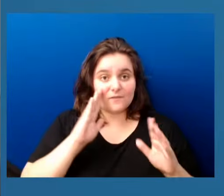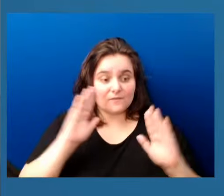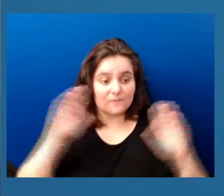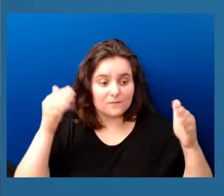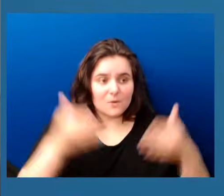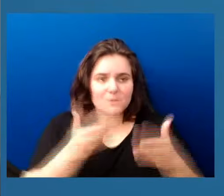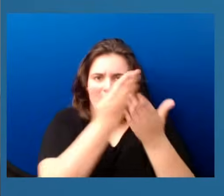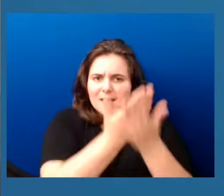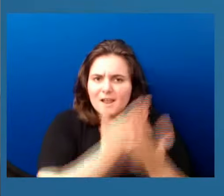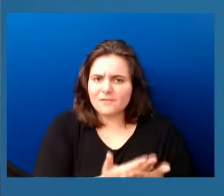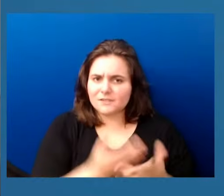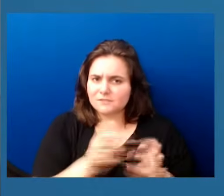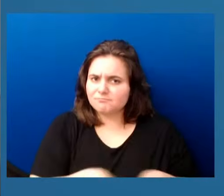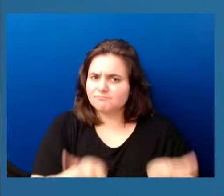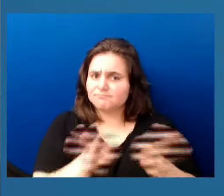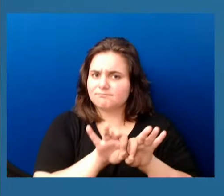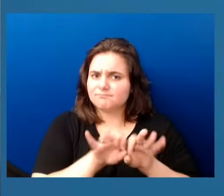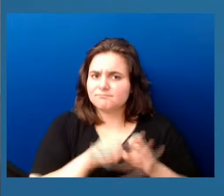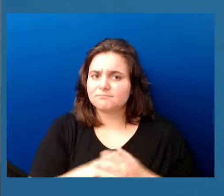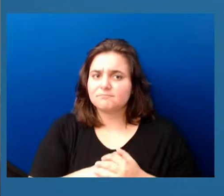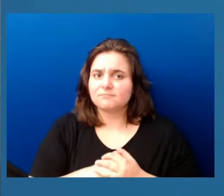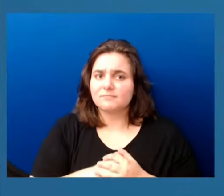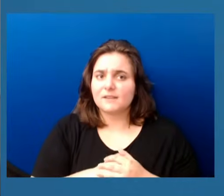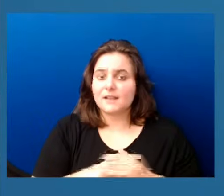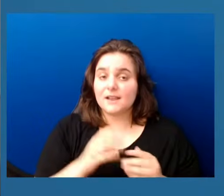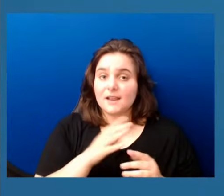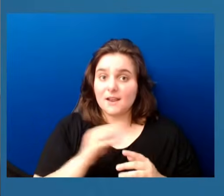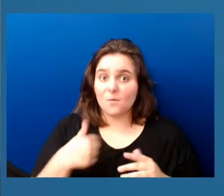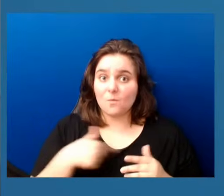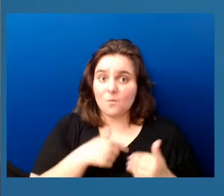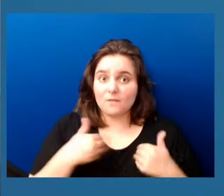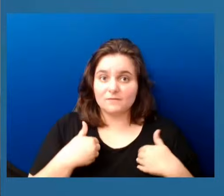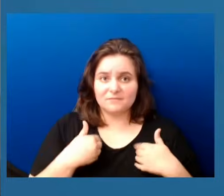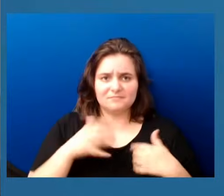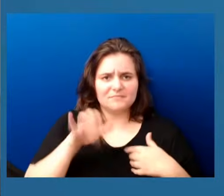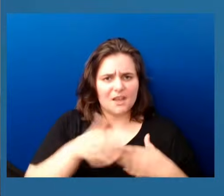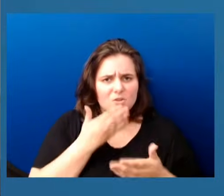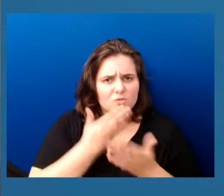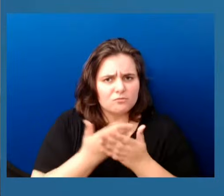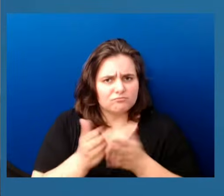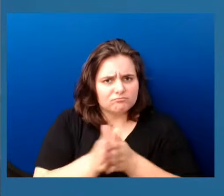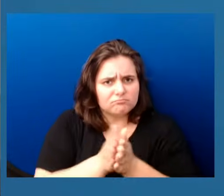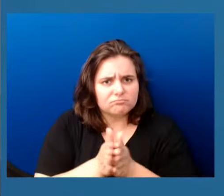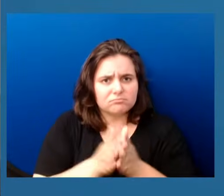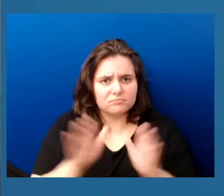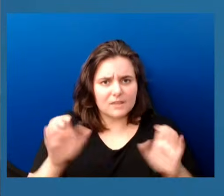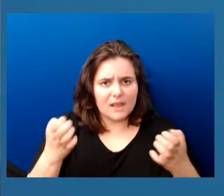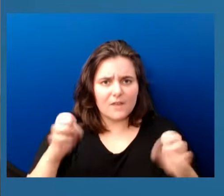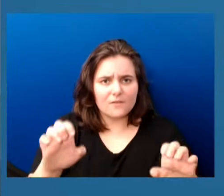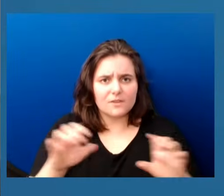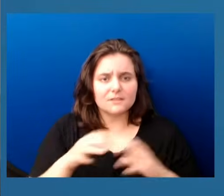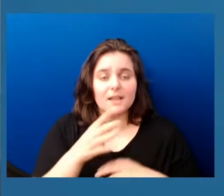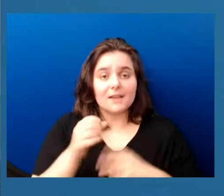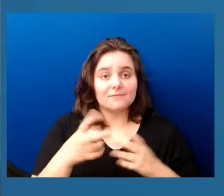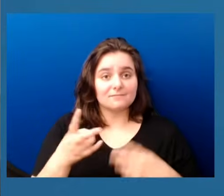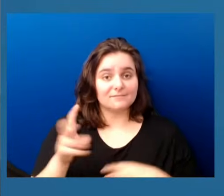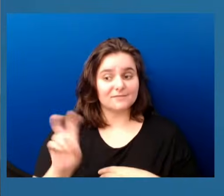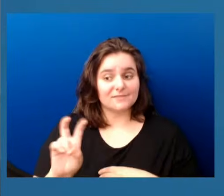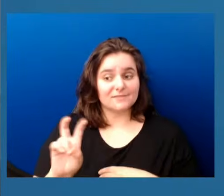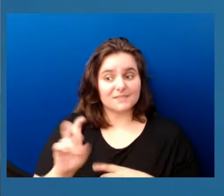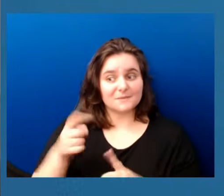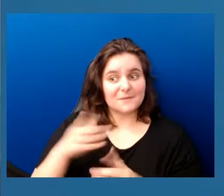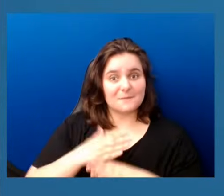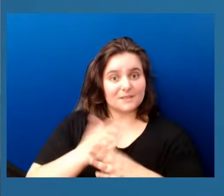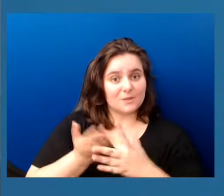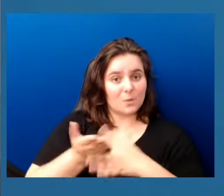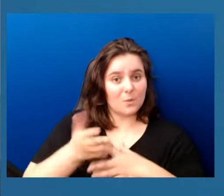assess good faith efforts, and victims are better protected throughout the process. This is smart, measured reform. It keeps